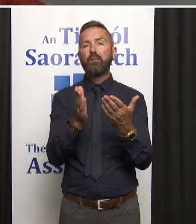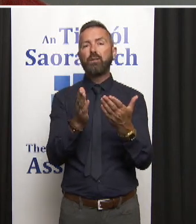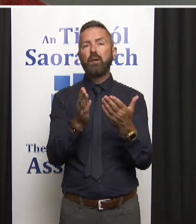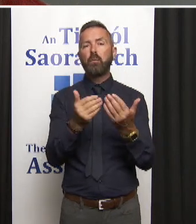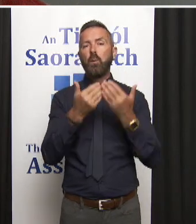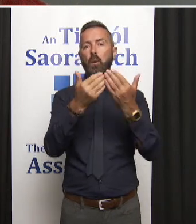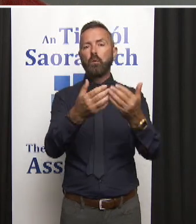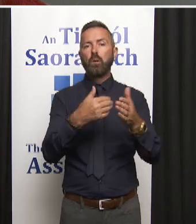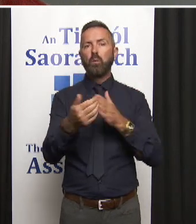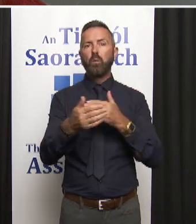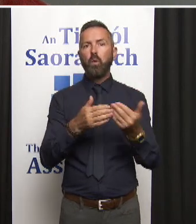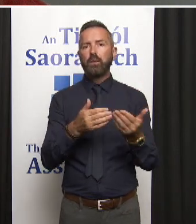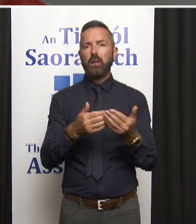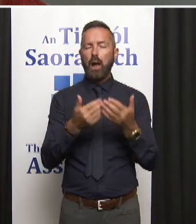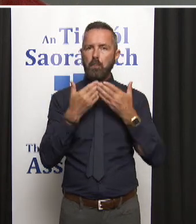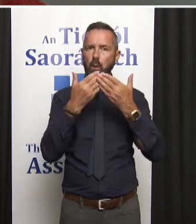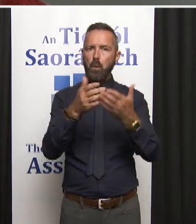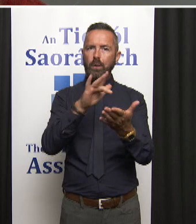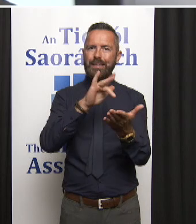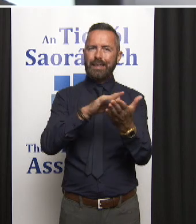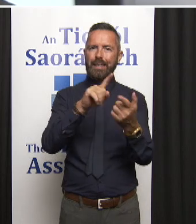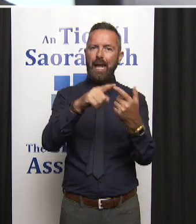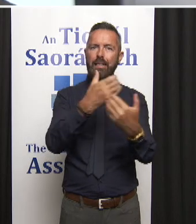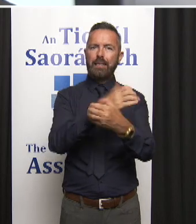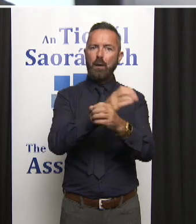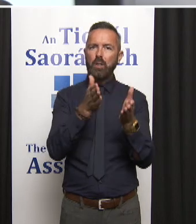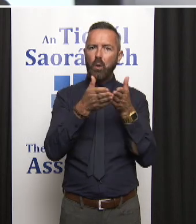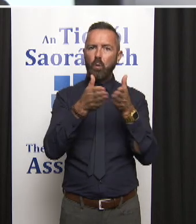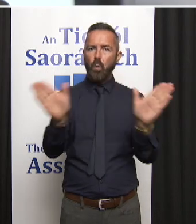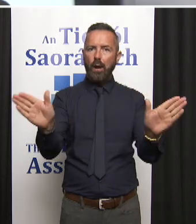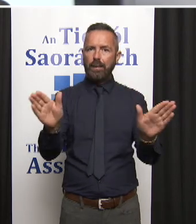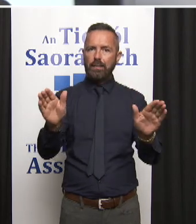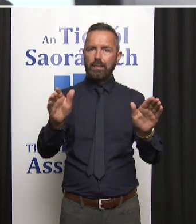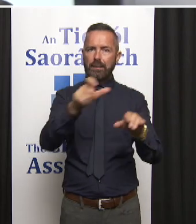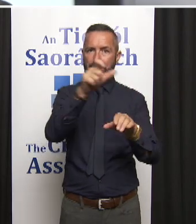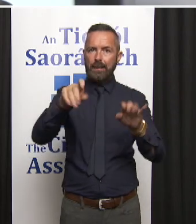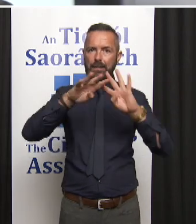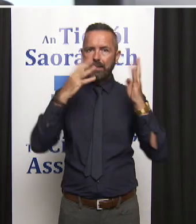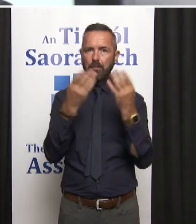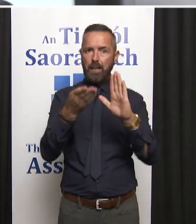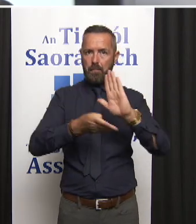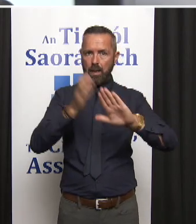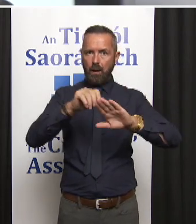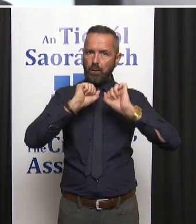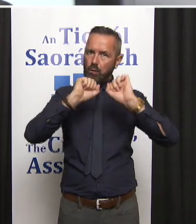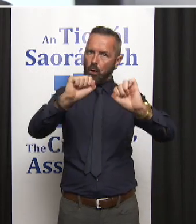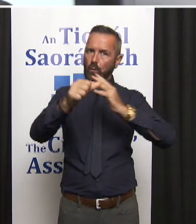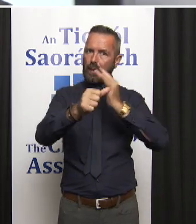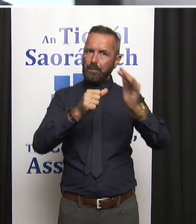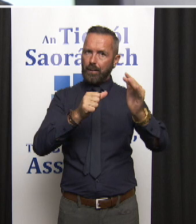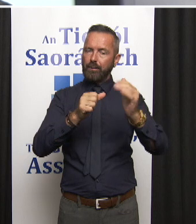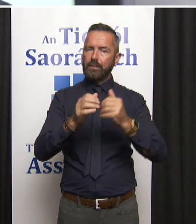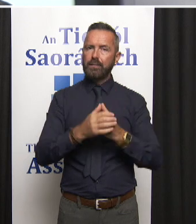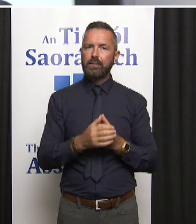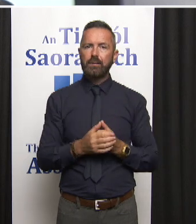county-wide is a proposed city and county-wide citizens' assembly, and it builds on your experience and follows the trailblazing